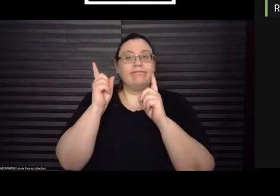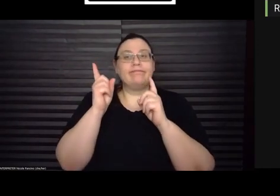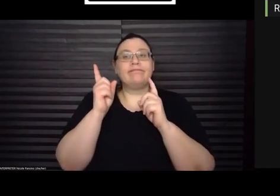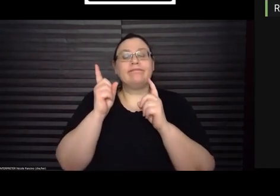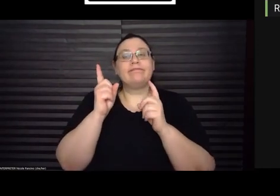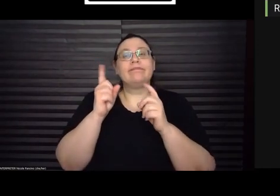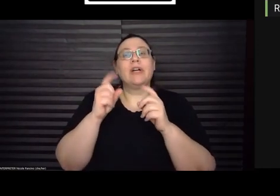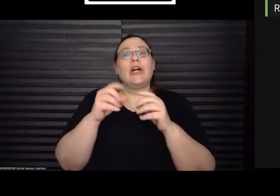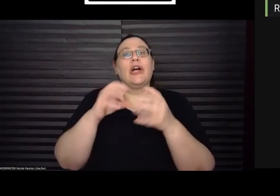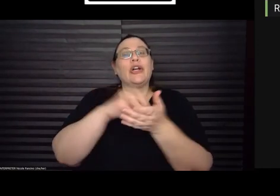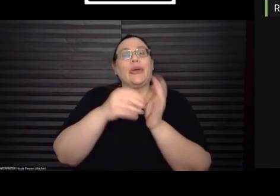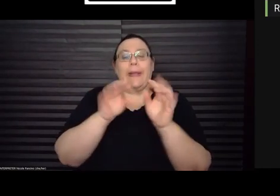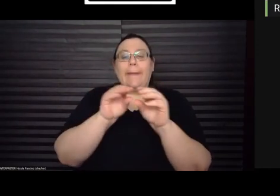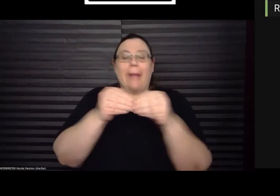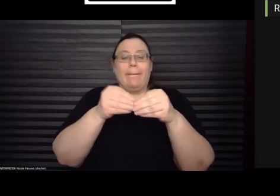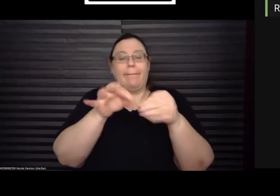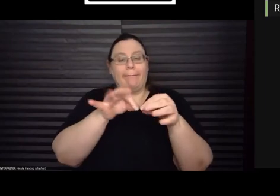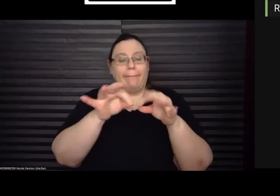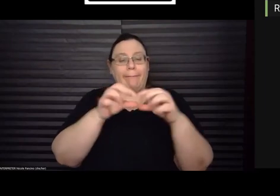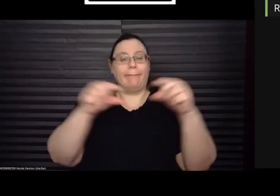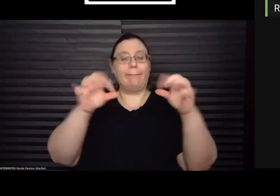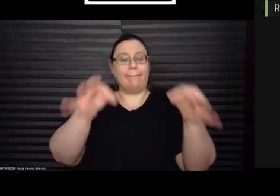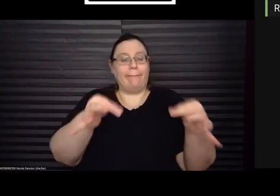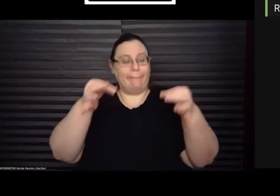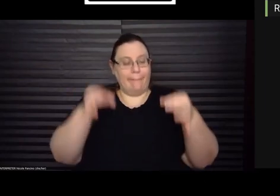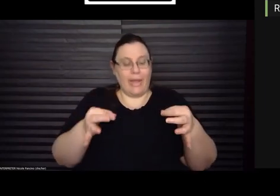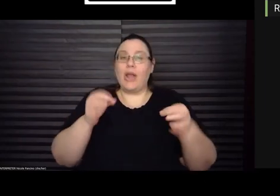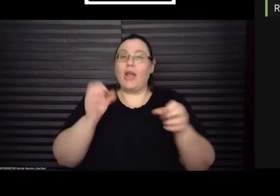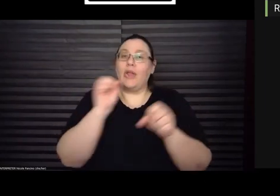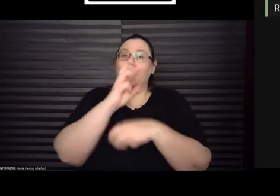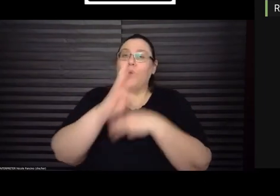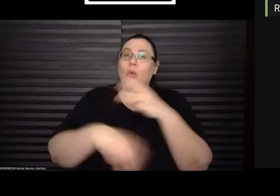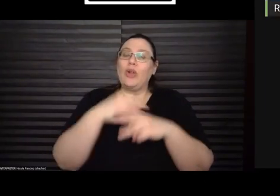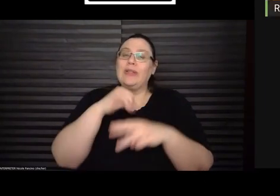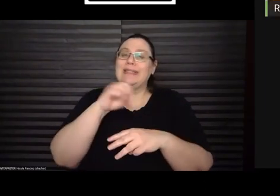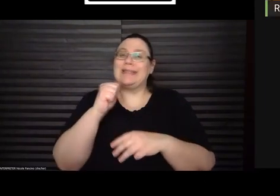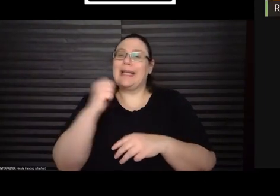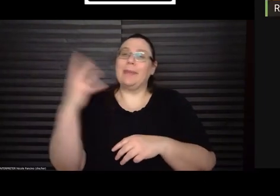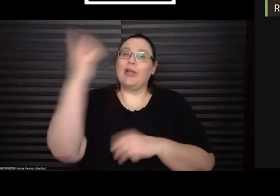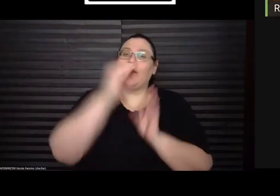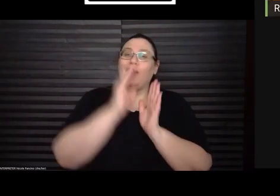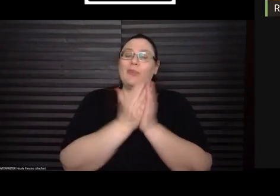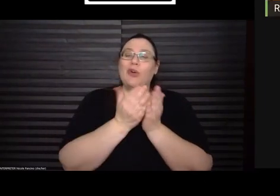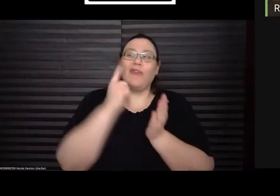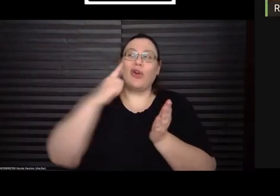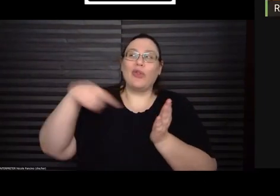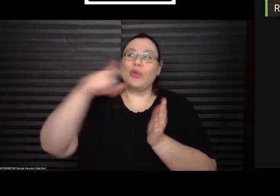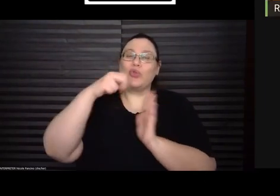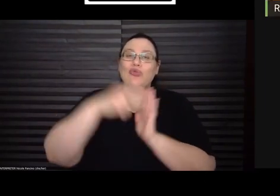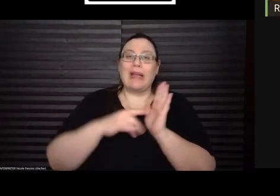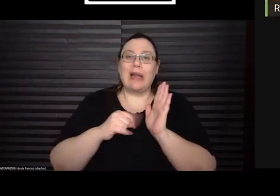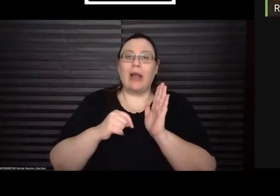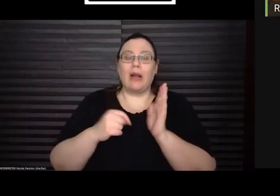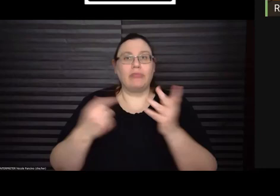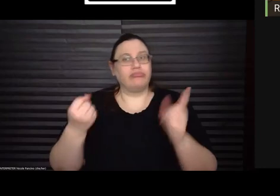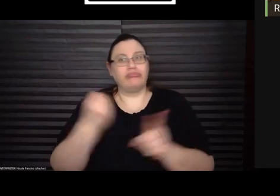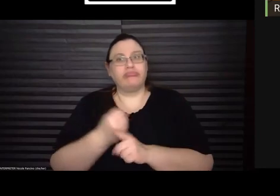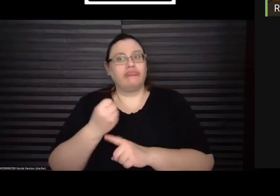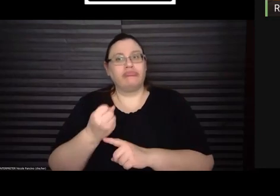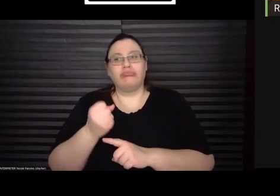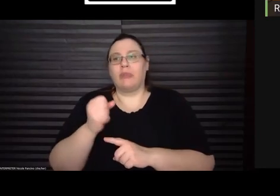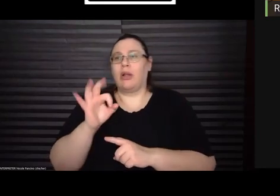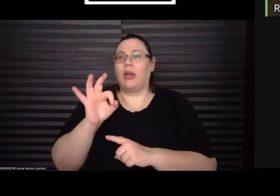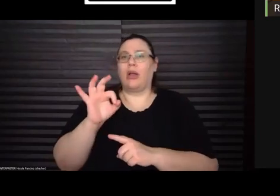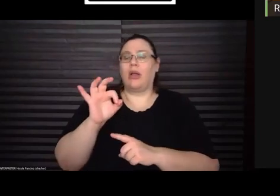a fortune nice. Cookie that says the world is a beautiful book for those who read it. And so then fortune cookies, you